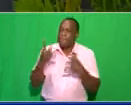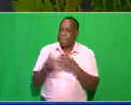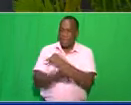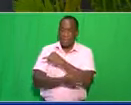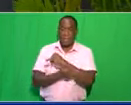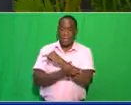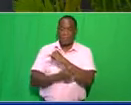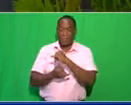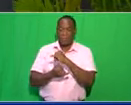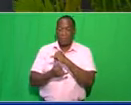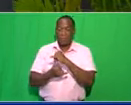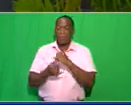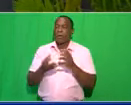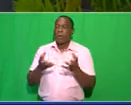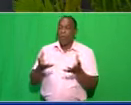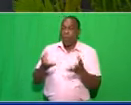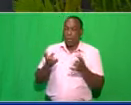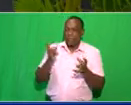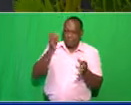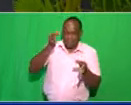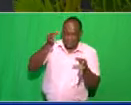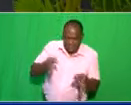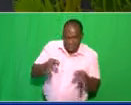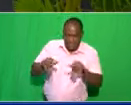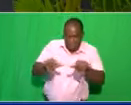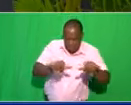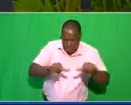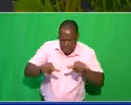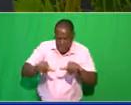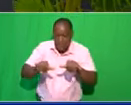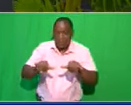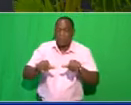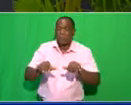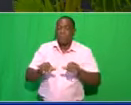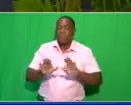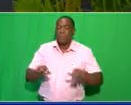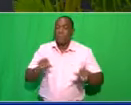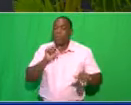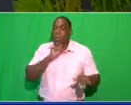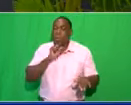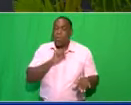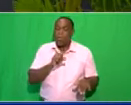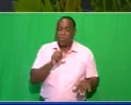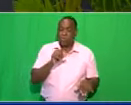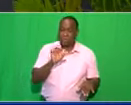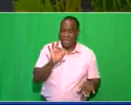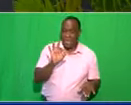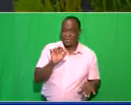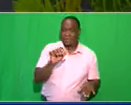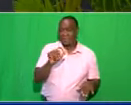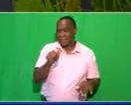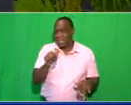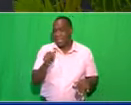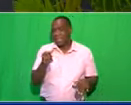delaying tracking. And of course, it'll include some Caribbean countries in the meantime. That